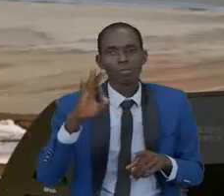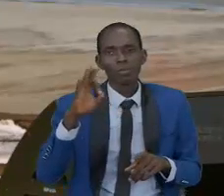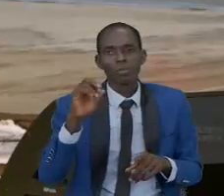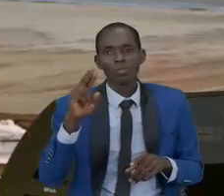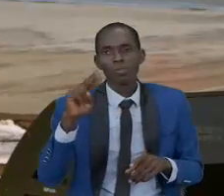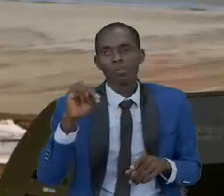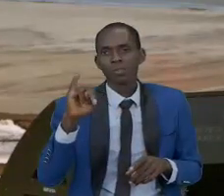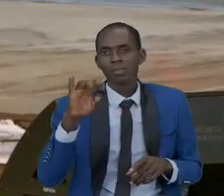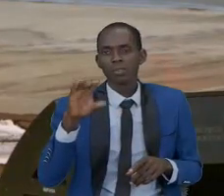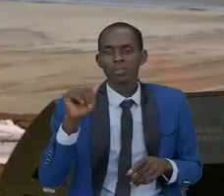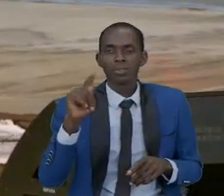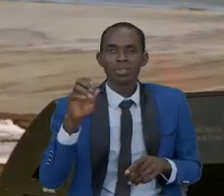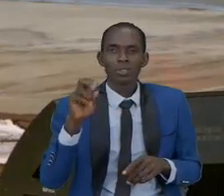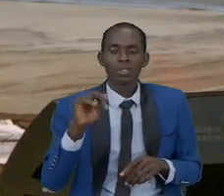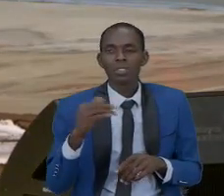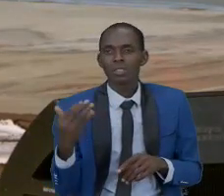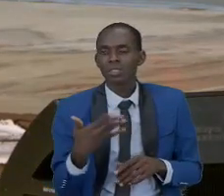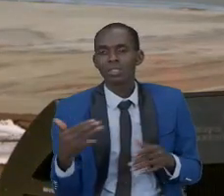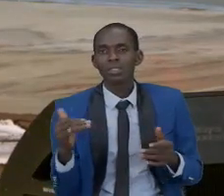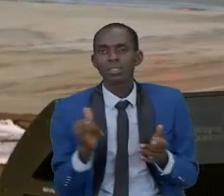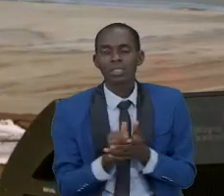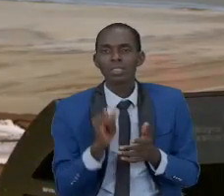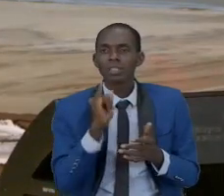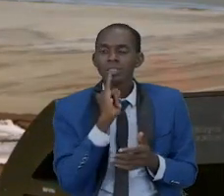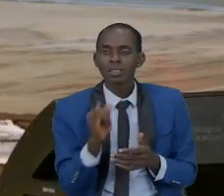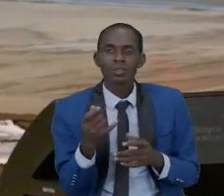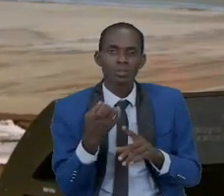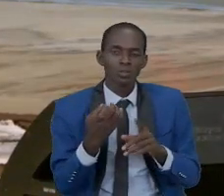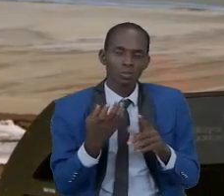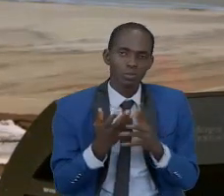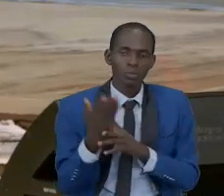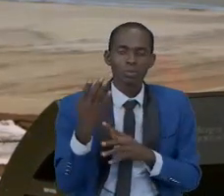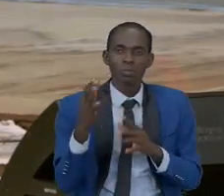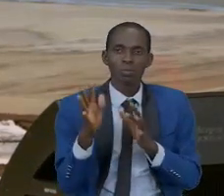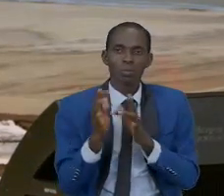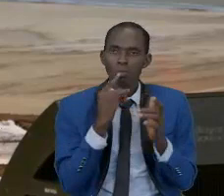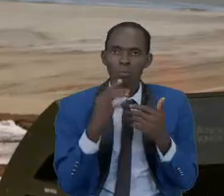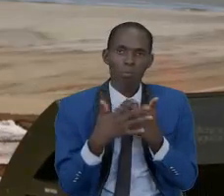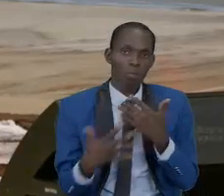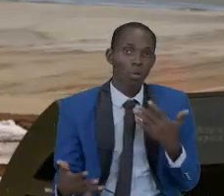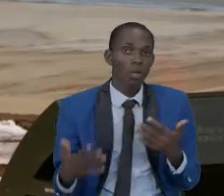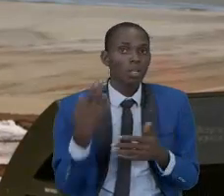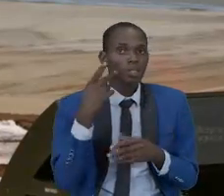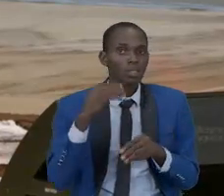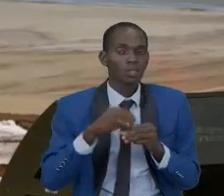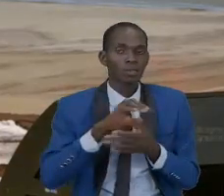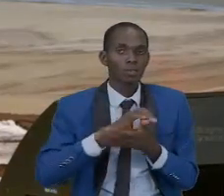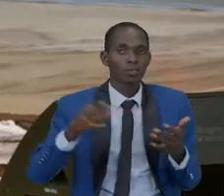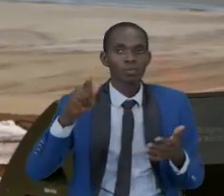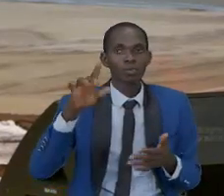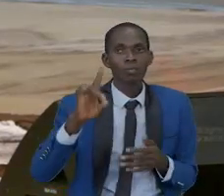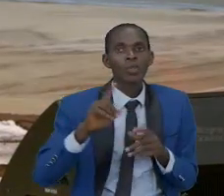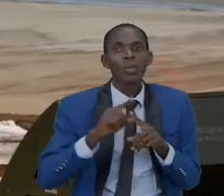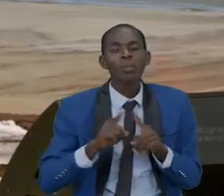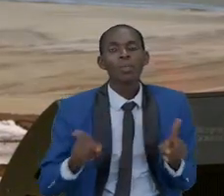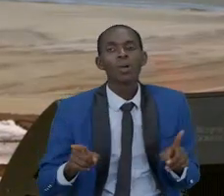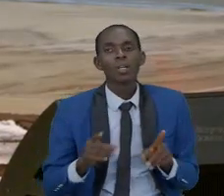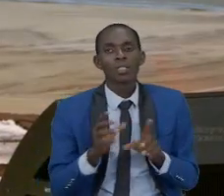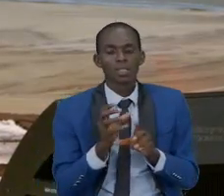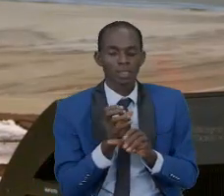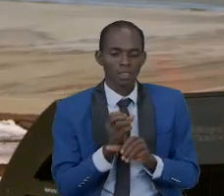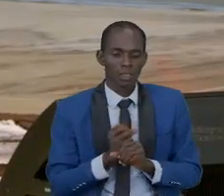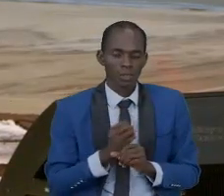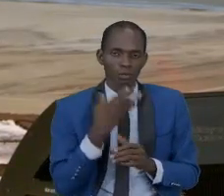from blood look at verse 28 18 verse 28 for it seemed good to the